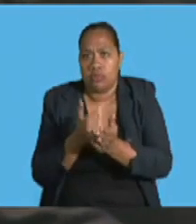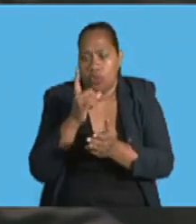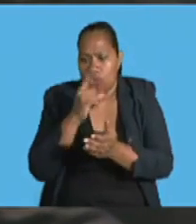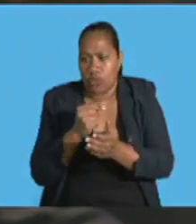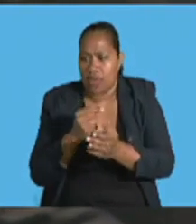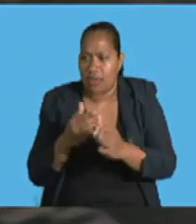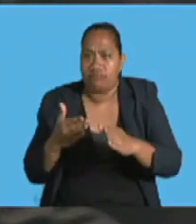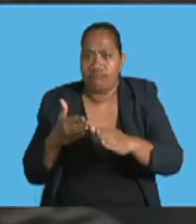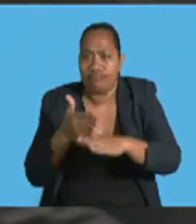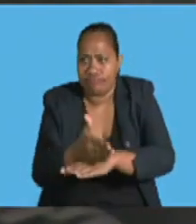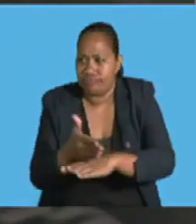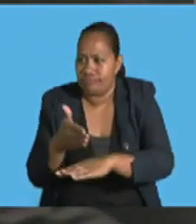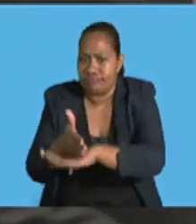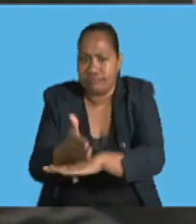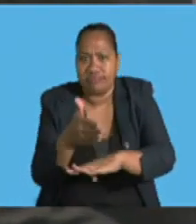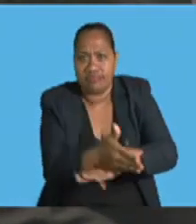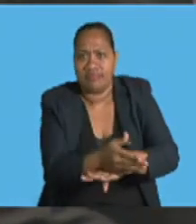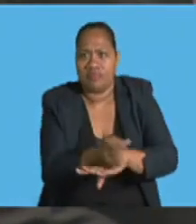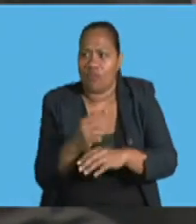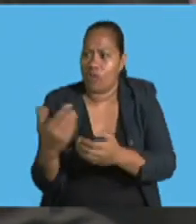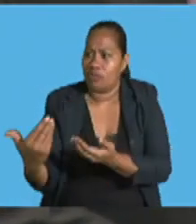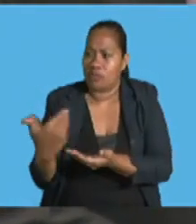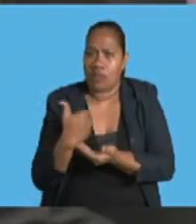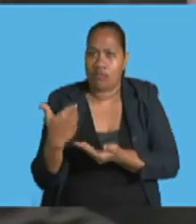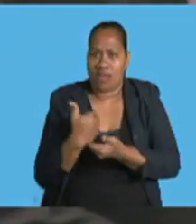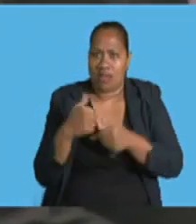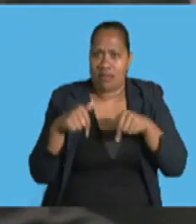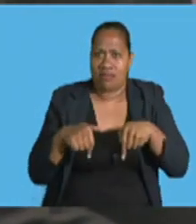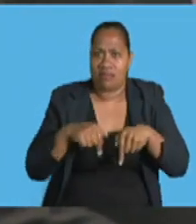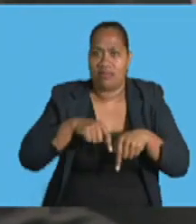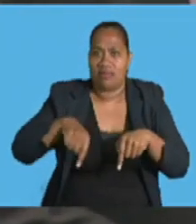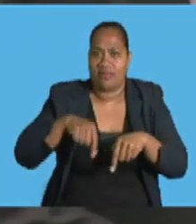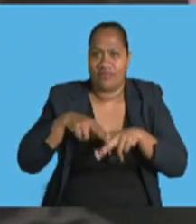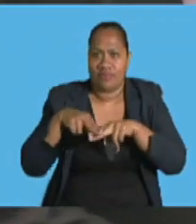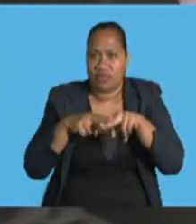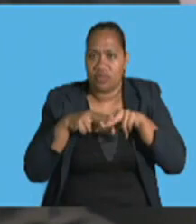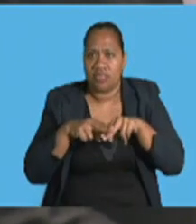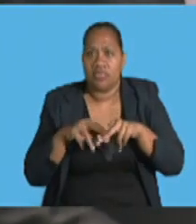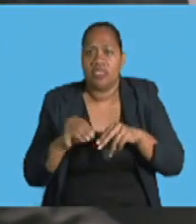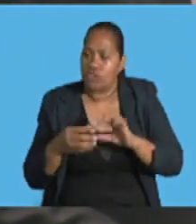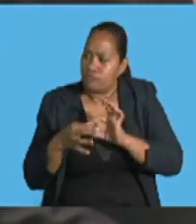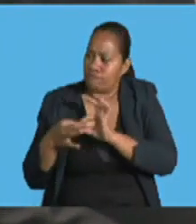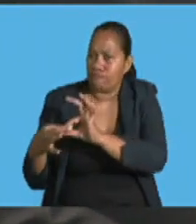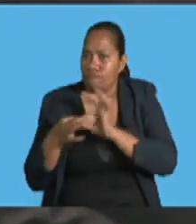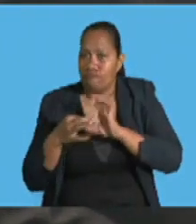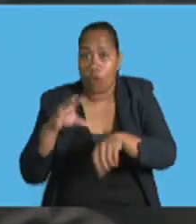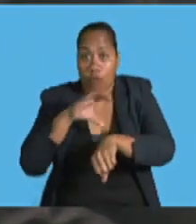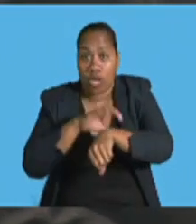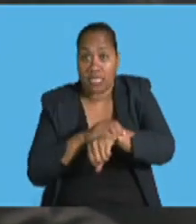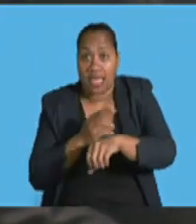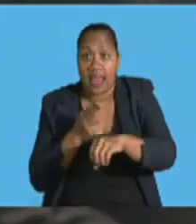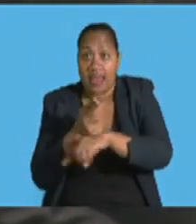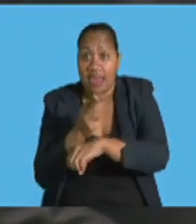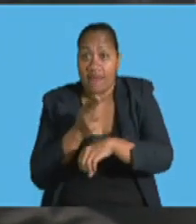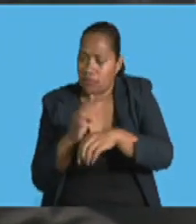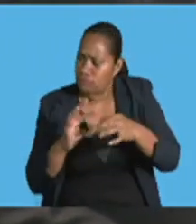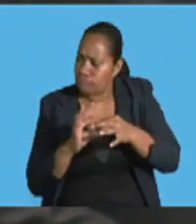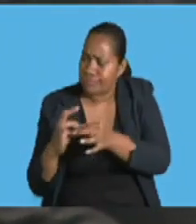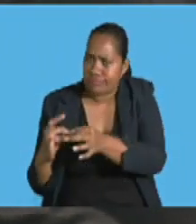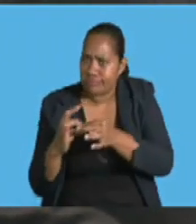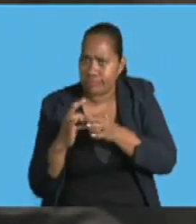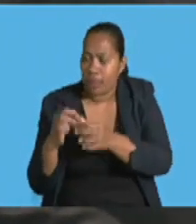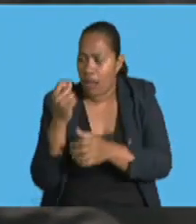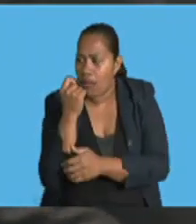seas. And last week, the collaboration between the police and the Fiji Navy was again realized when